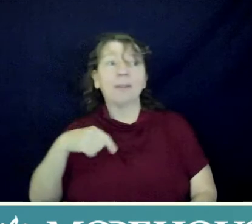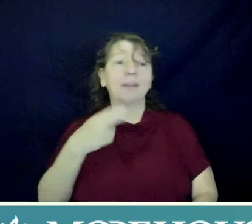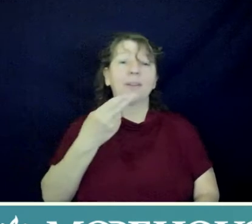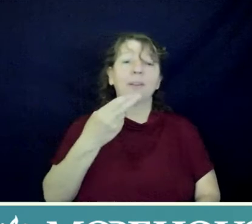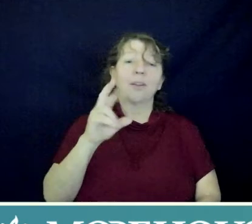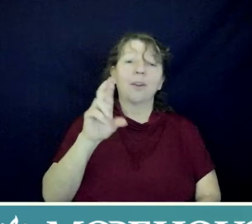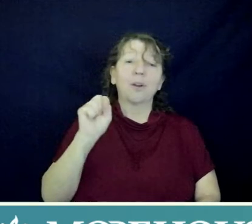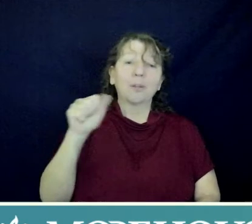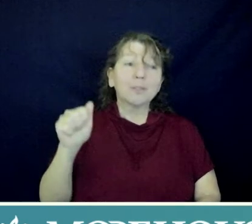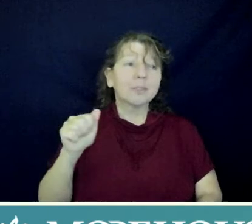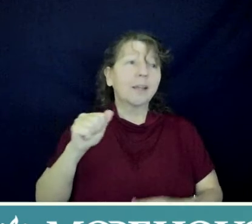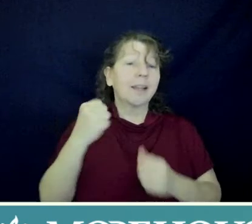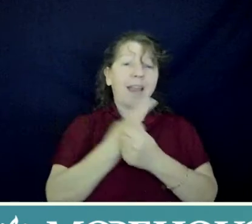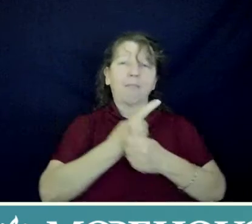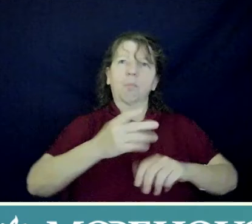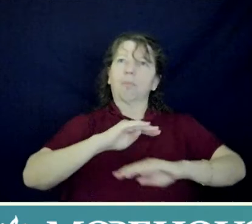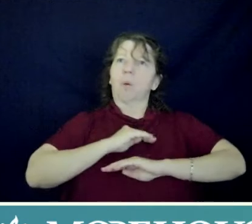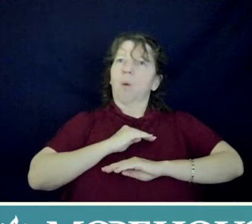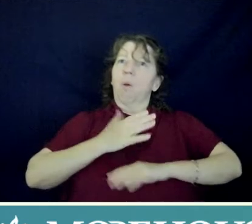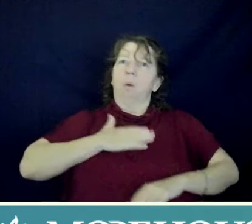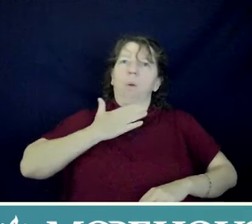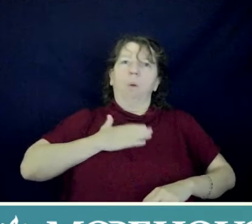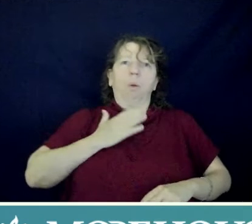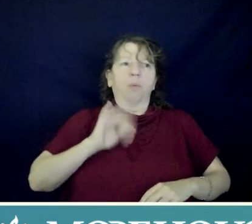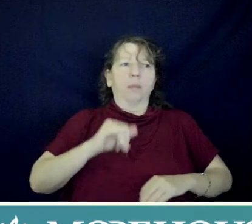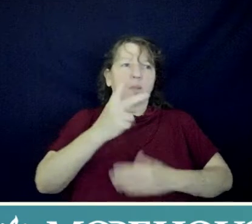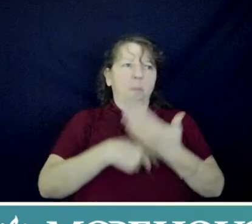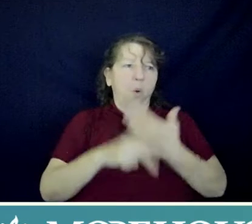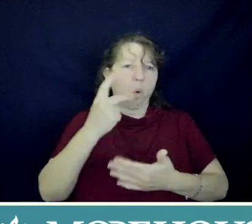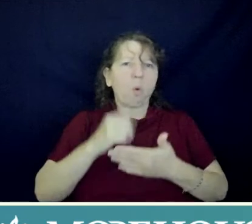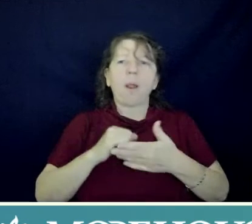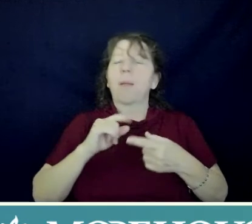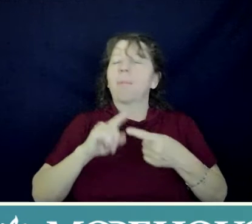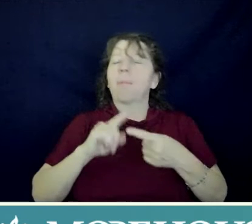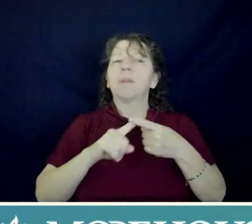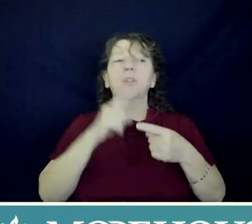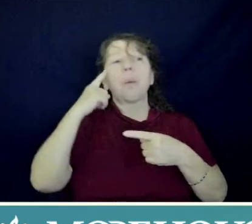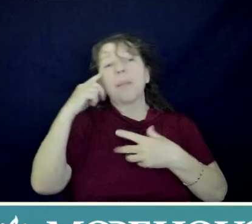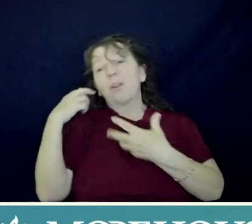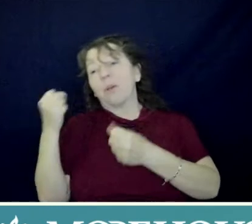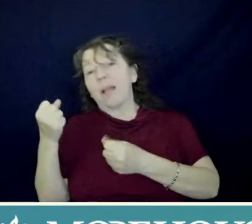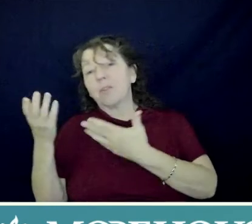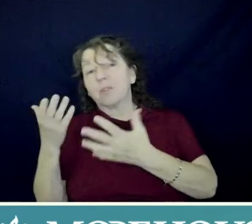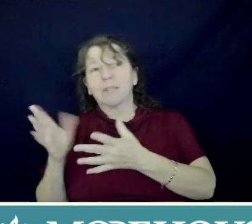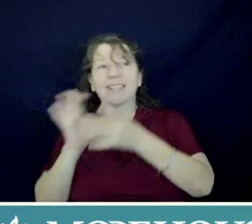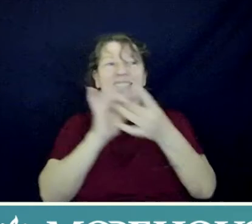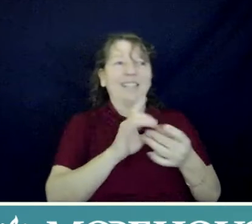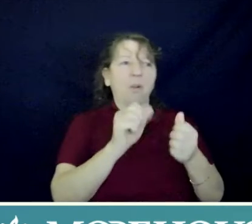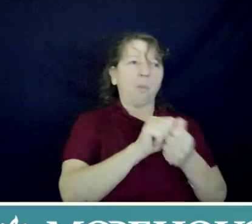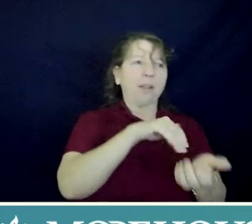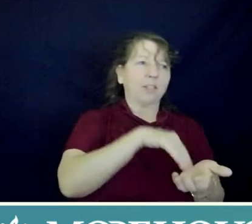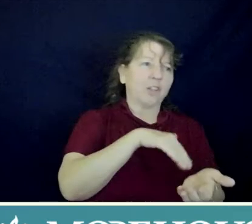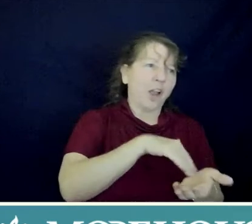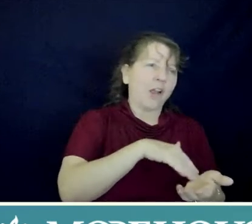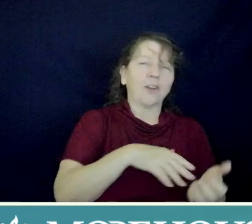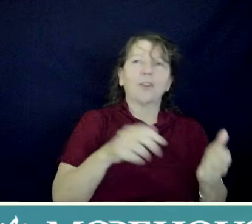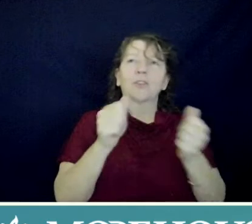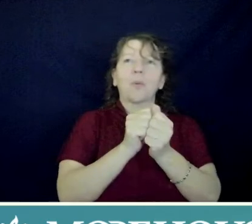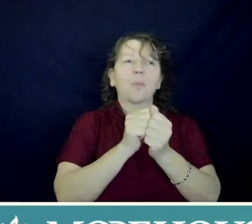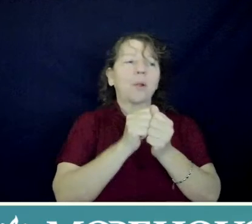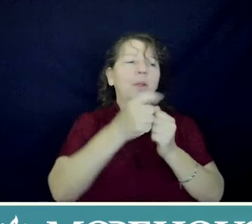program is performing in terms of integrating mental health services in primary care settings for HIV